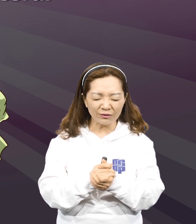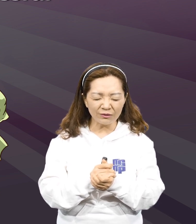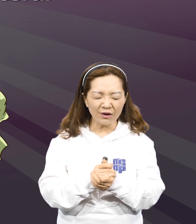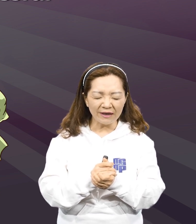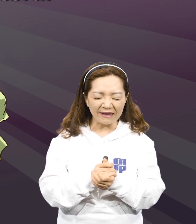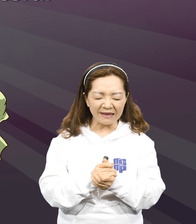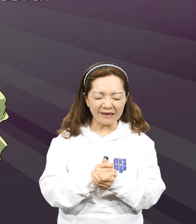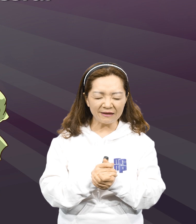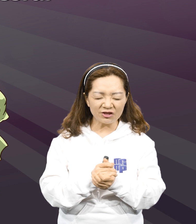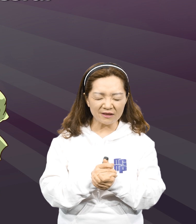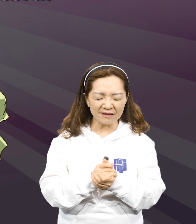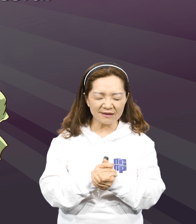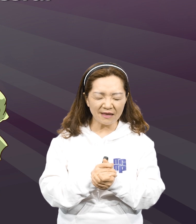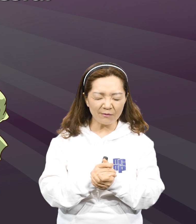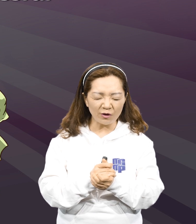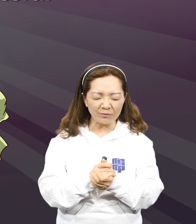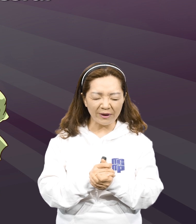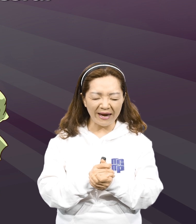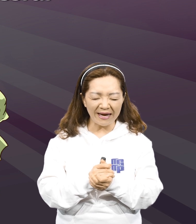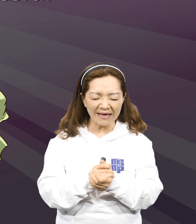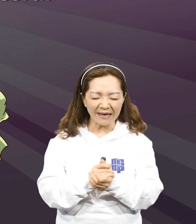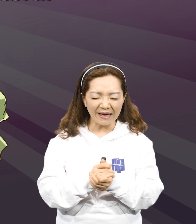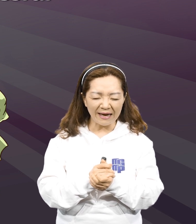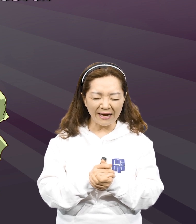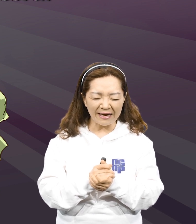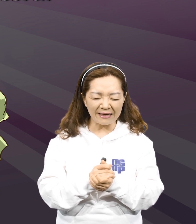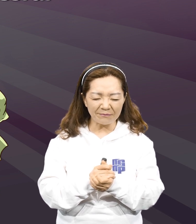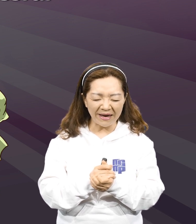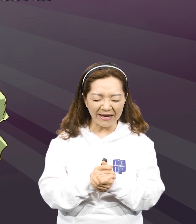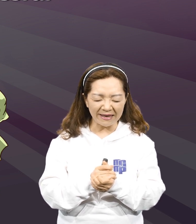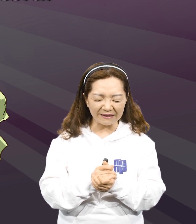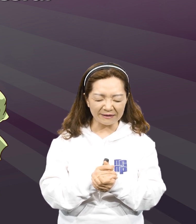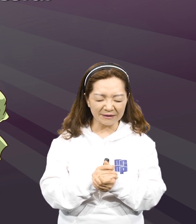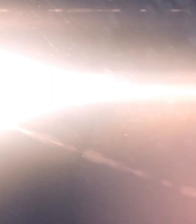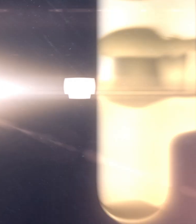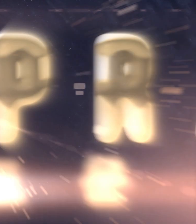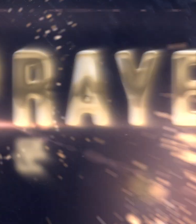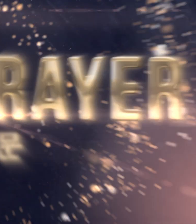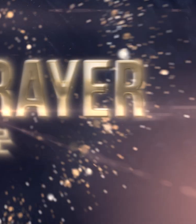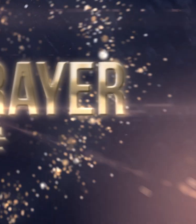you. In Jesus' name we pray. Amen.